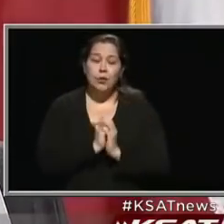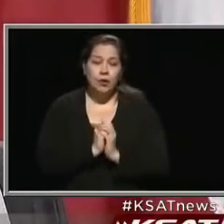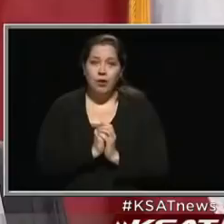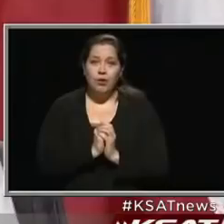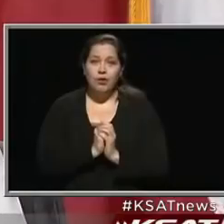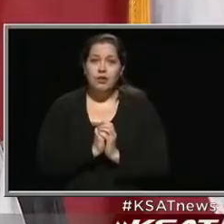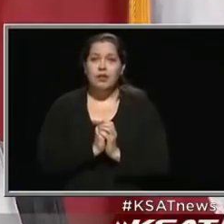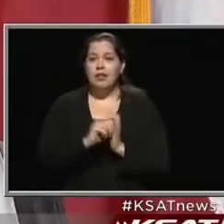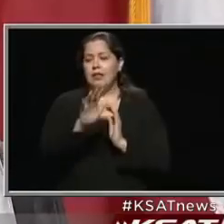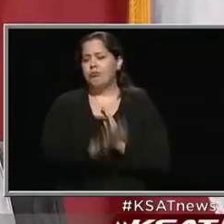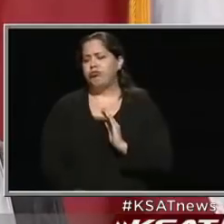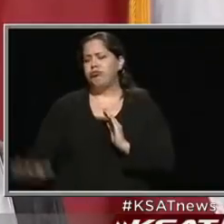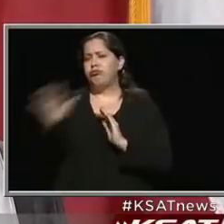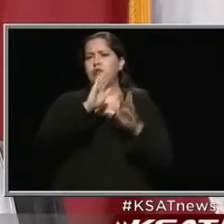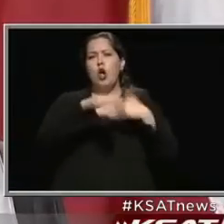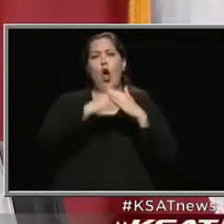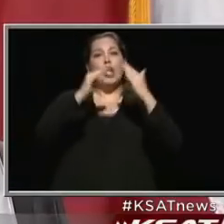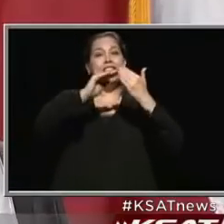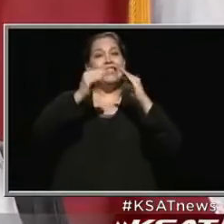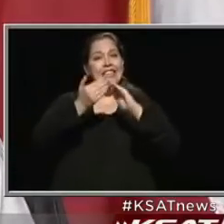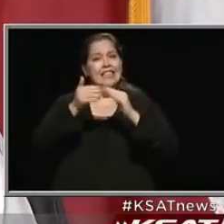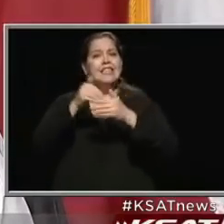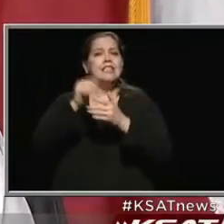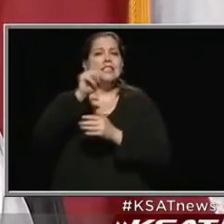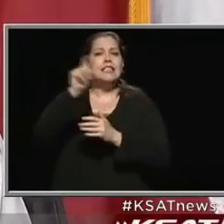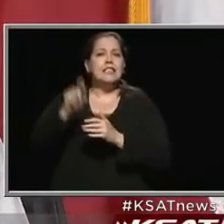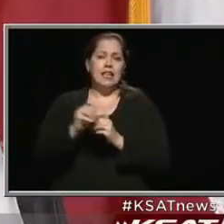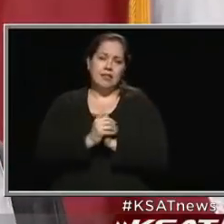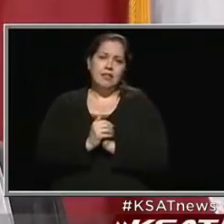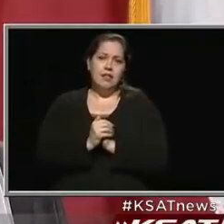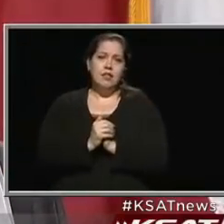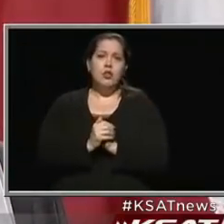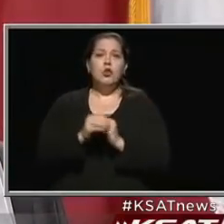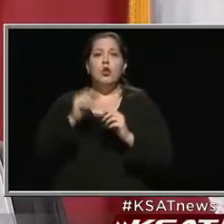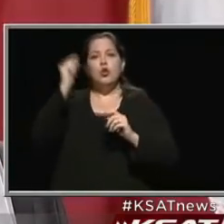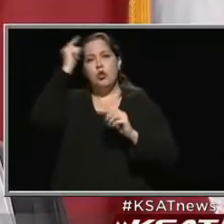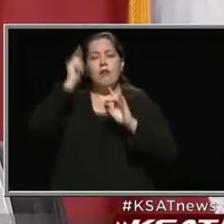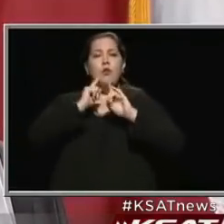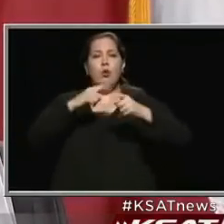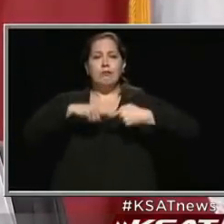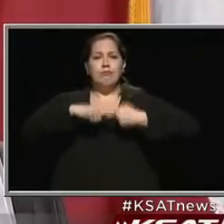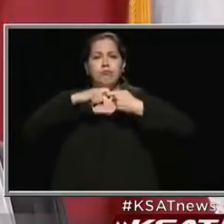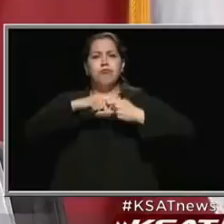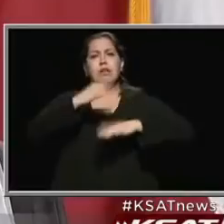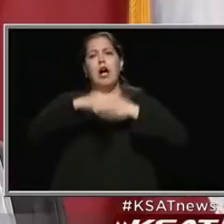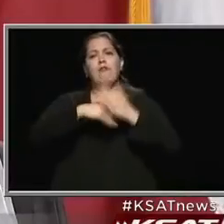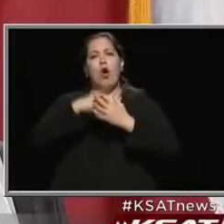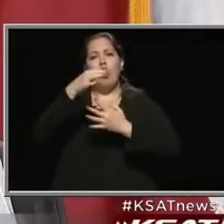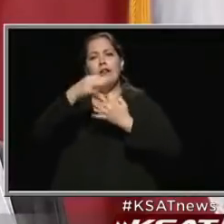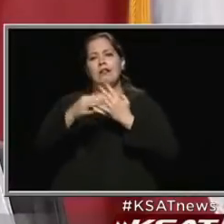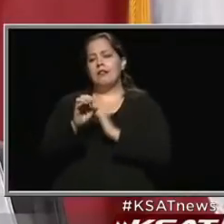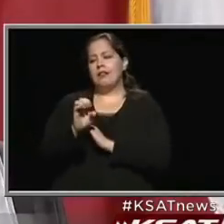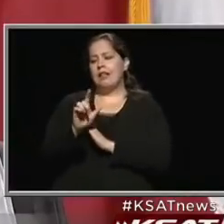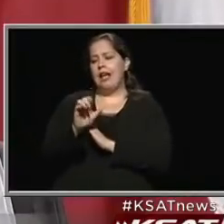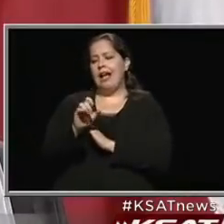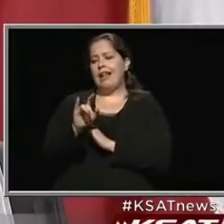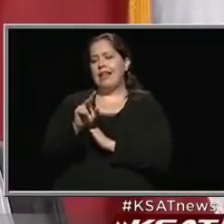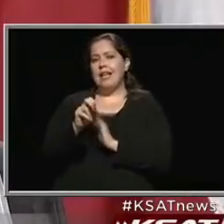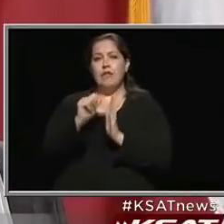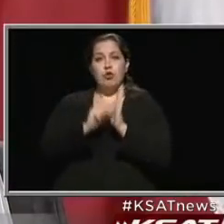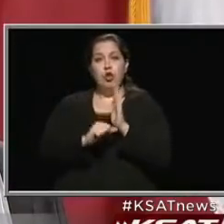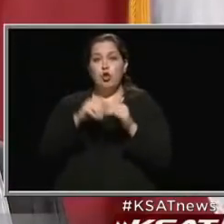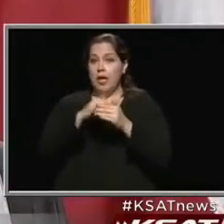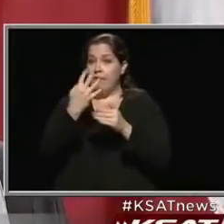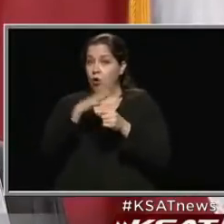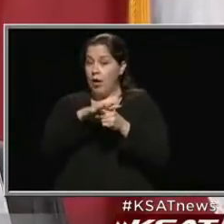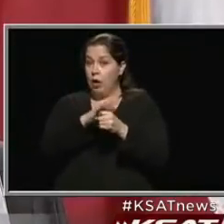in all urban care areas of Texas. And so the governor ordered the suspension of all elective surgeries in four counties today,